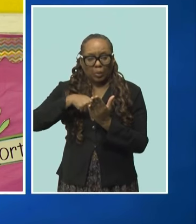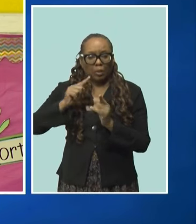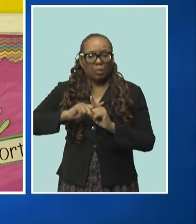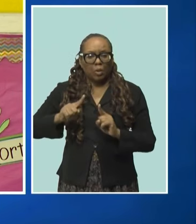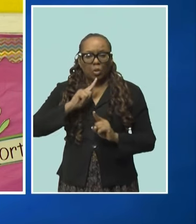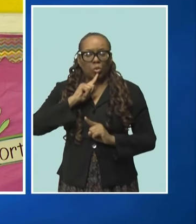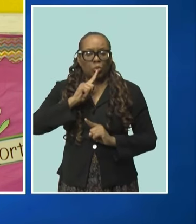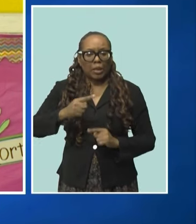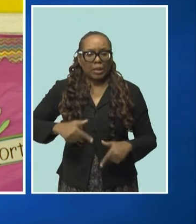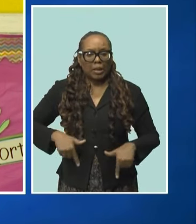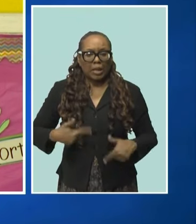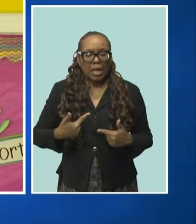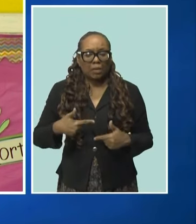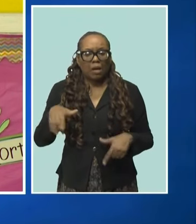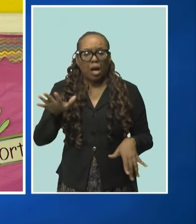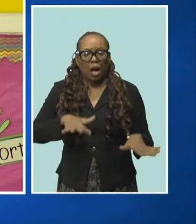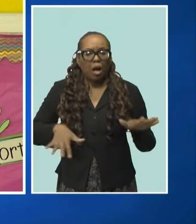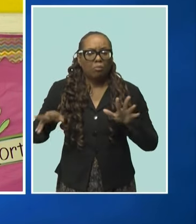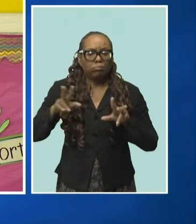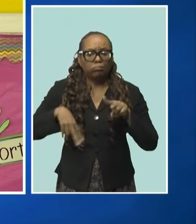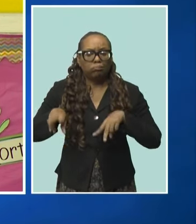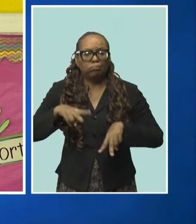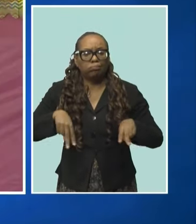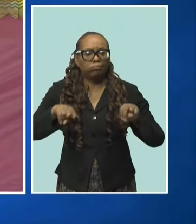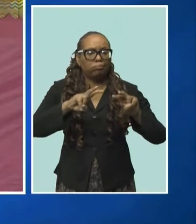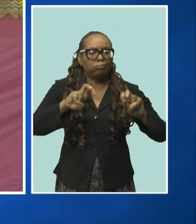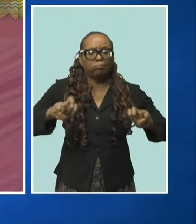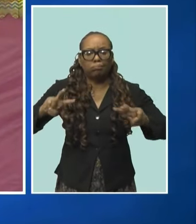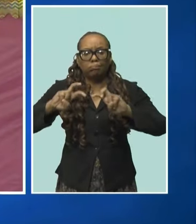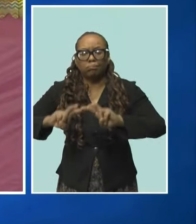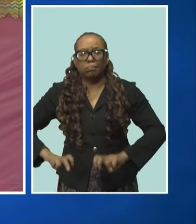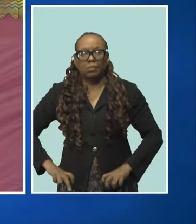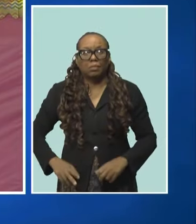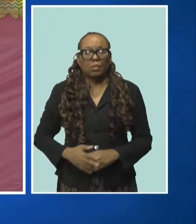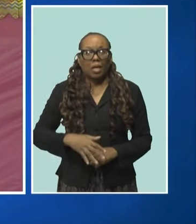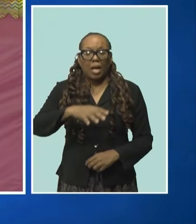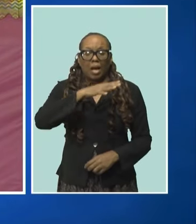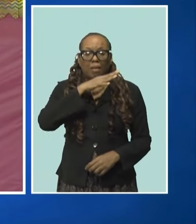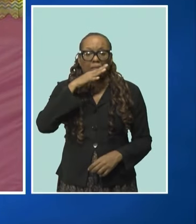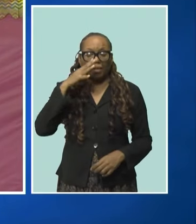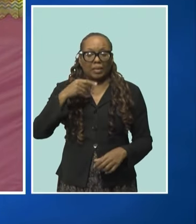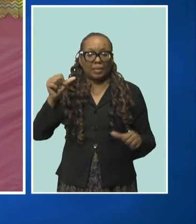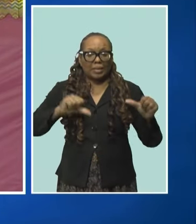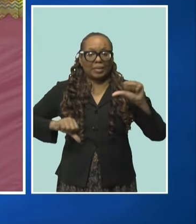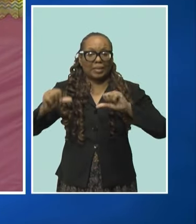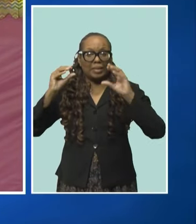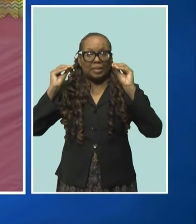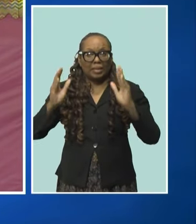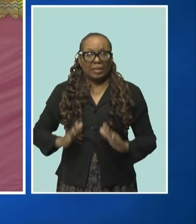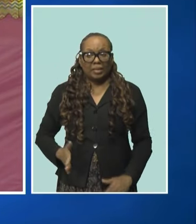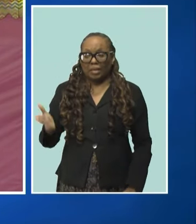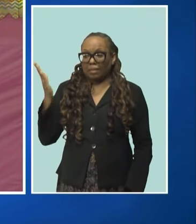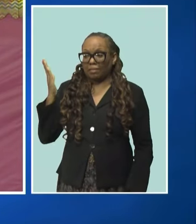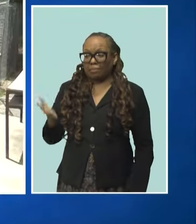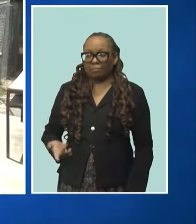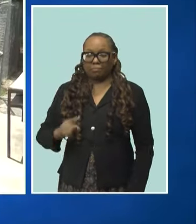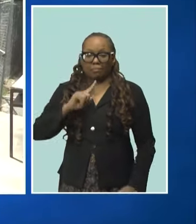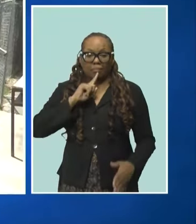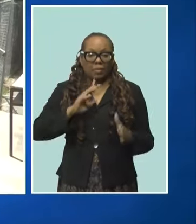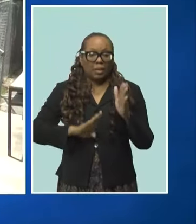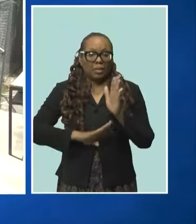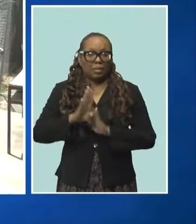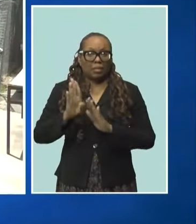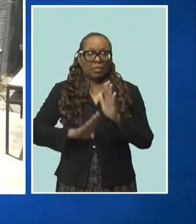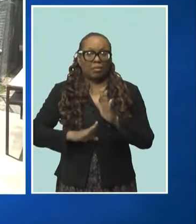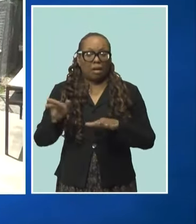setting them up for success in the real world. Agricultural science teacher and project lead Lisa Greenwich said they have developed a holistic